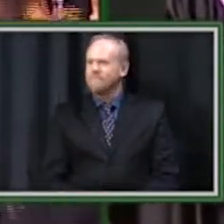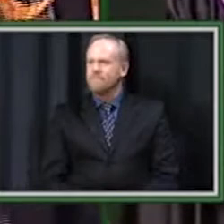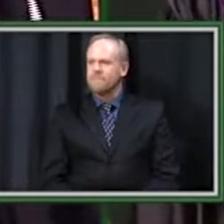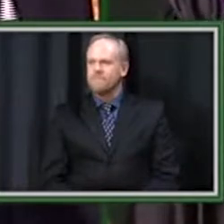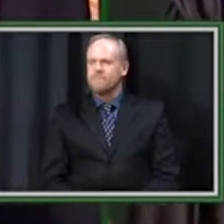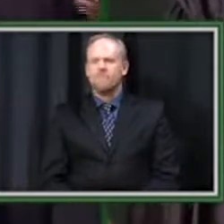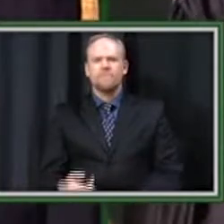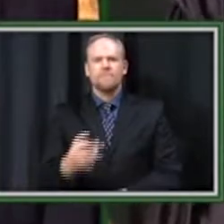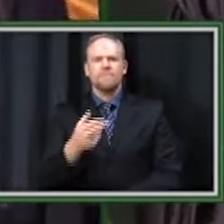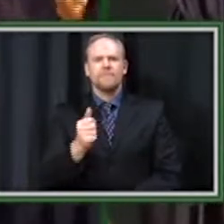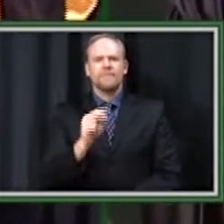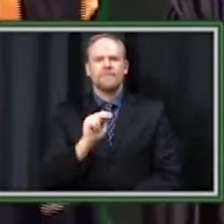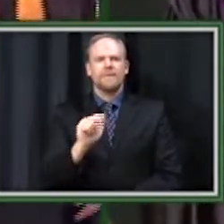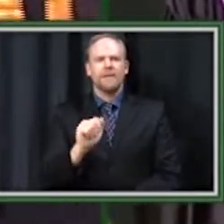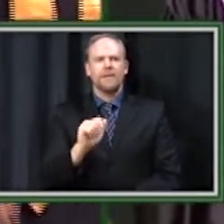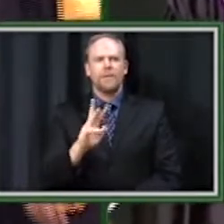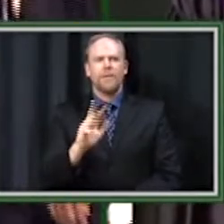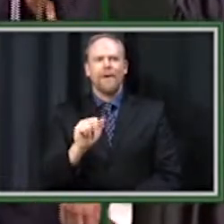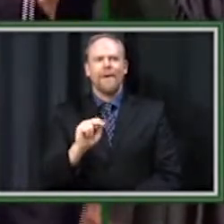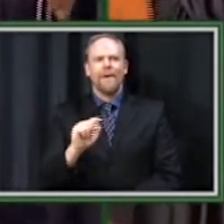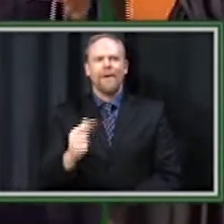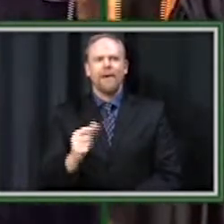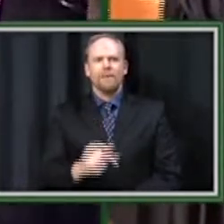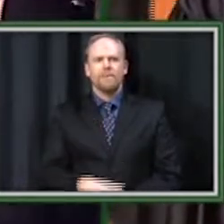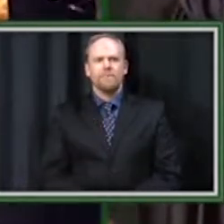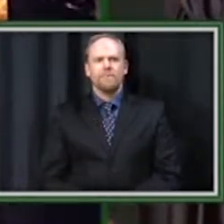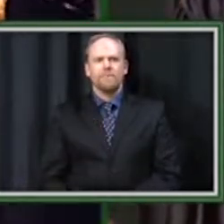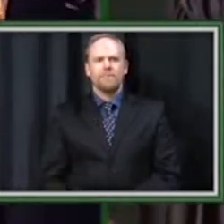Hannah Wang.